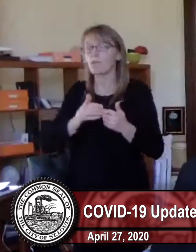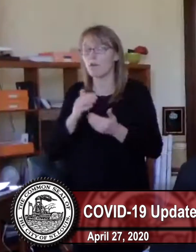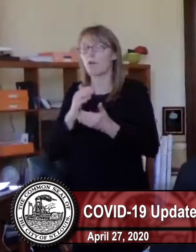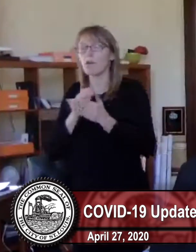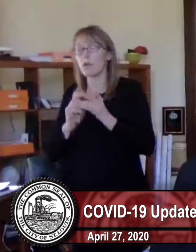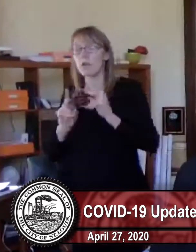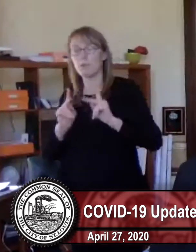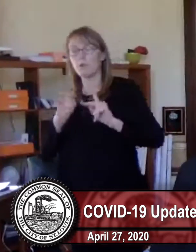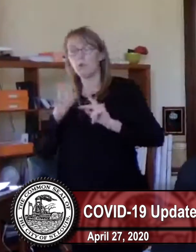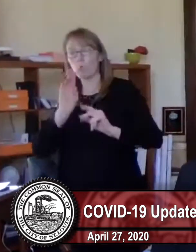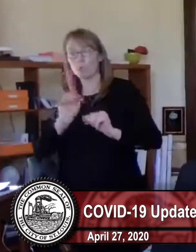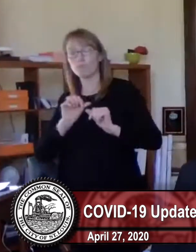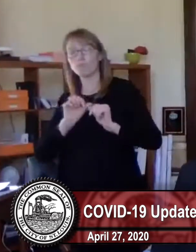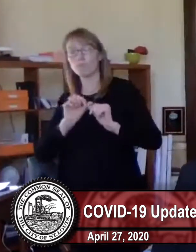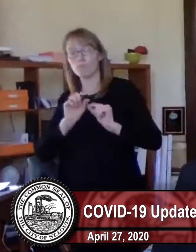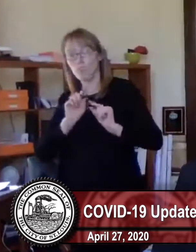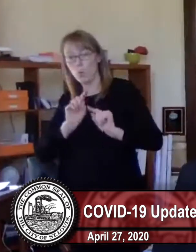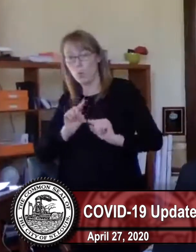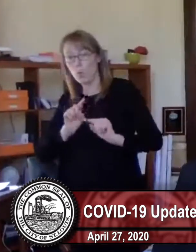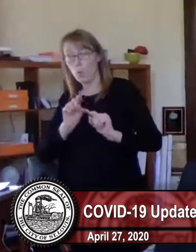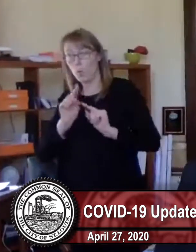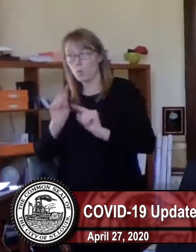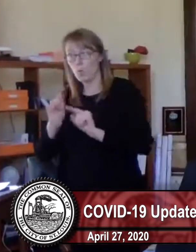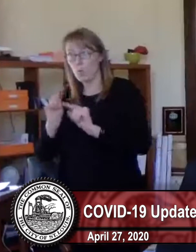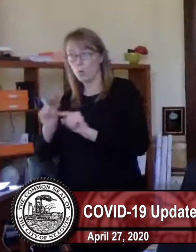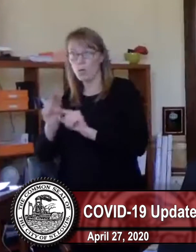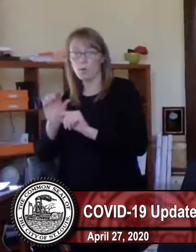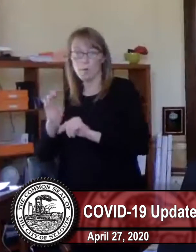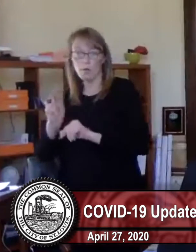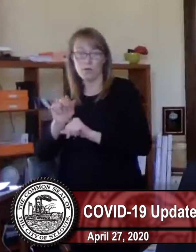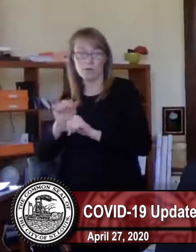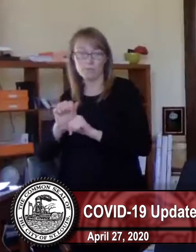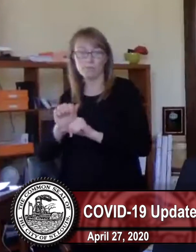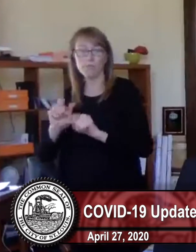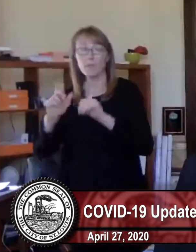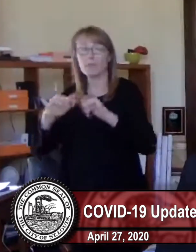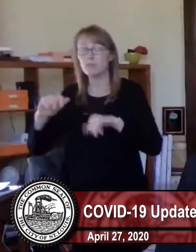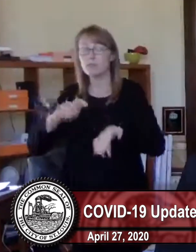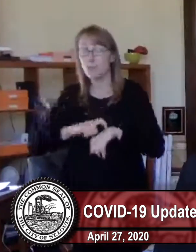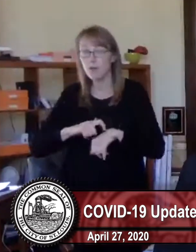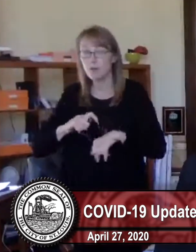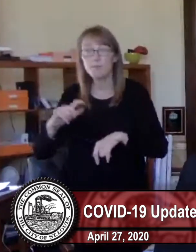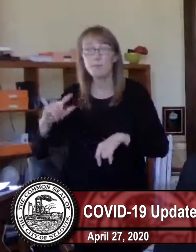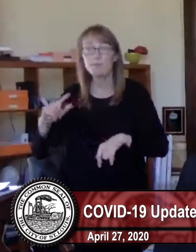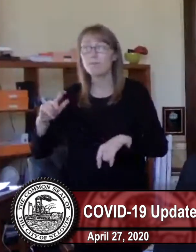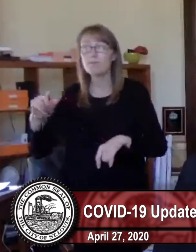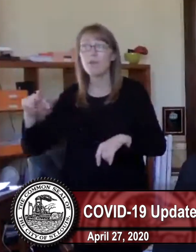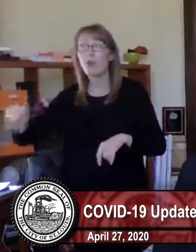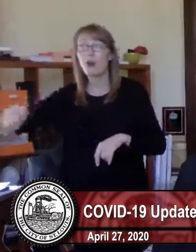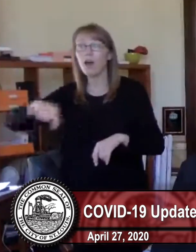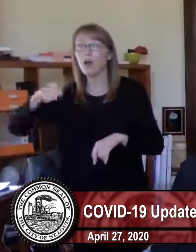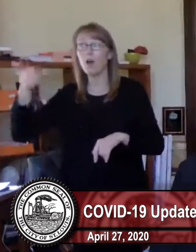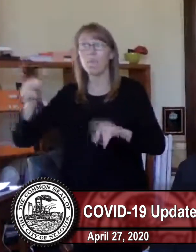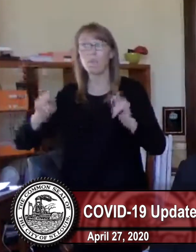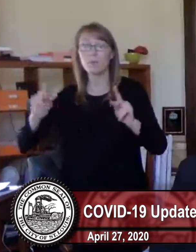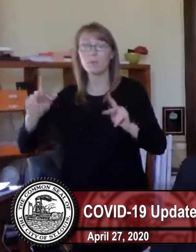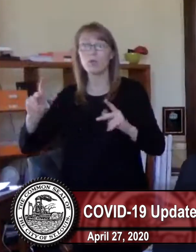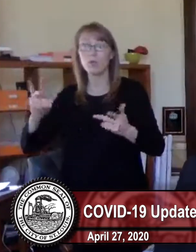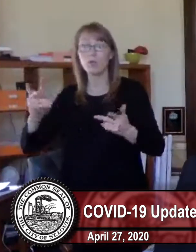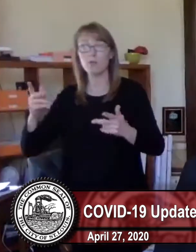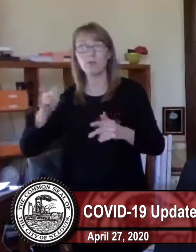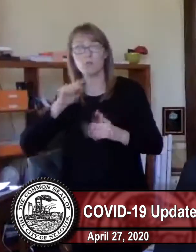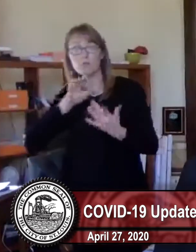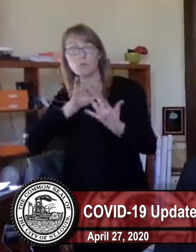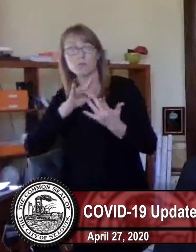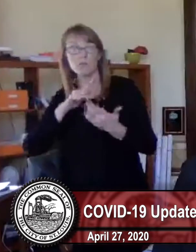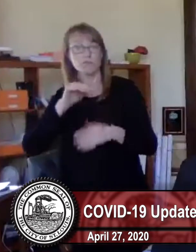work. On the other hand, I hear from people all the time who are scared to go back to work. They don't want to go back to work because they're afraid of getting sick. So